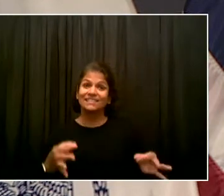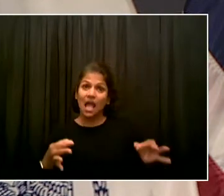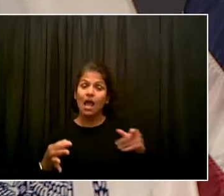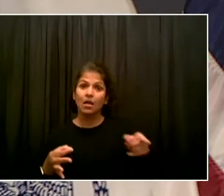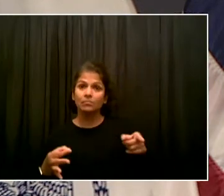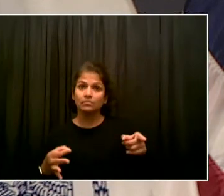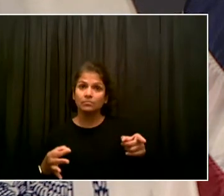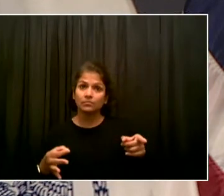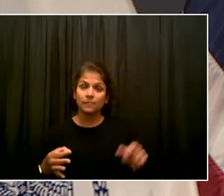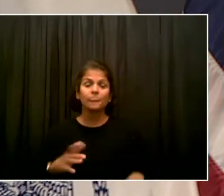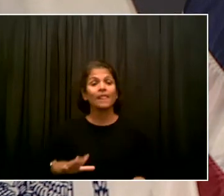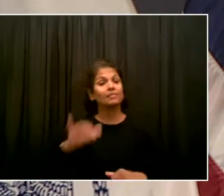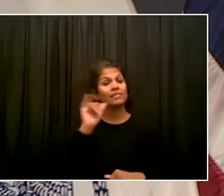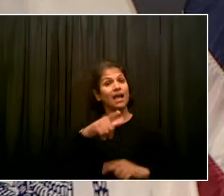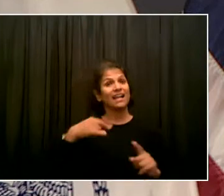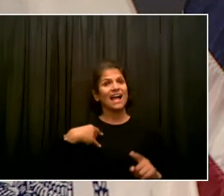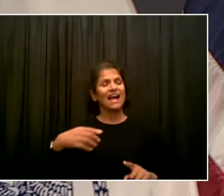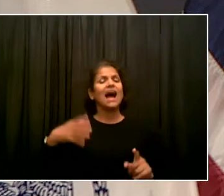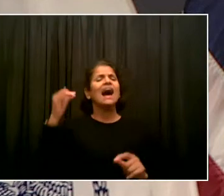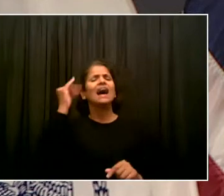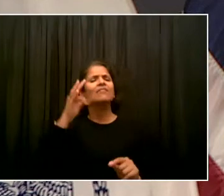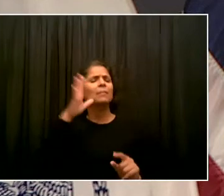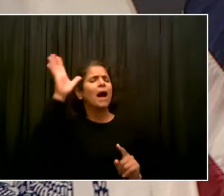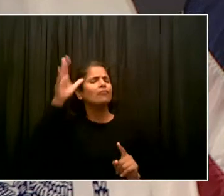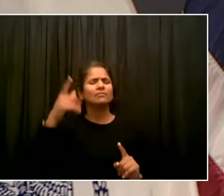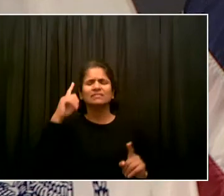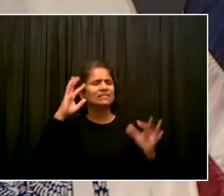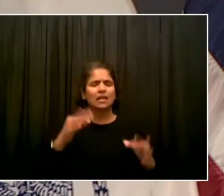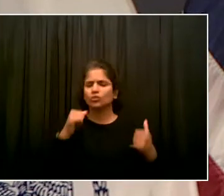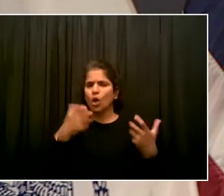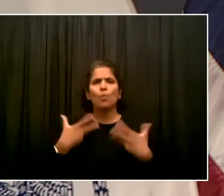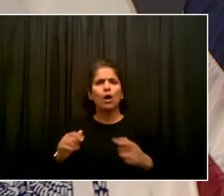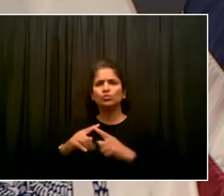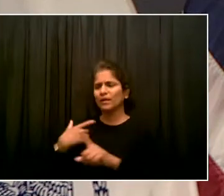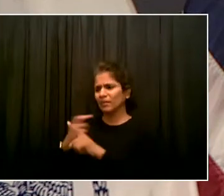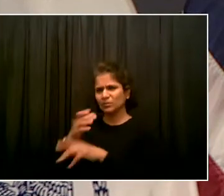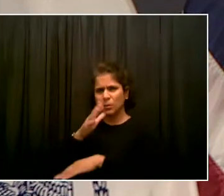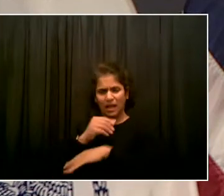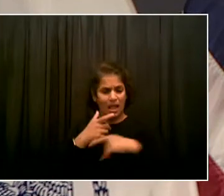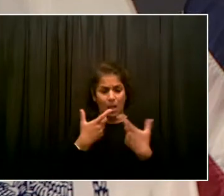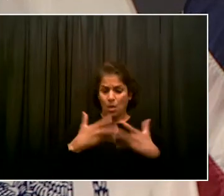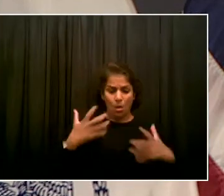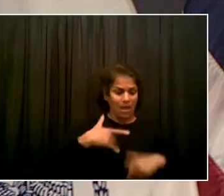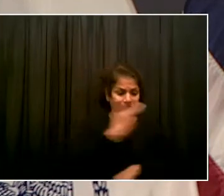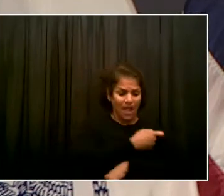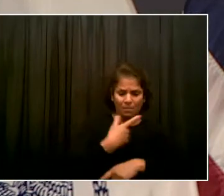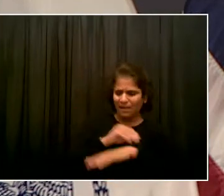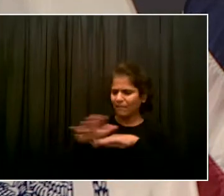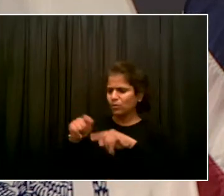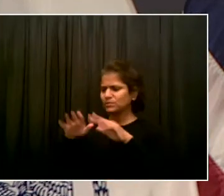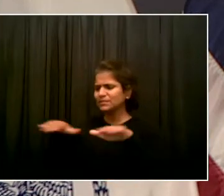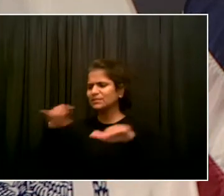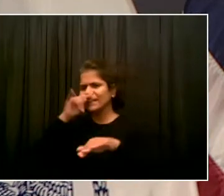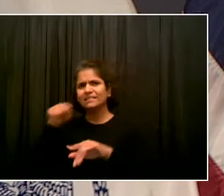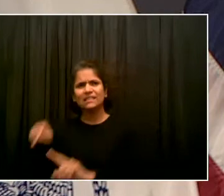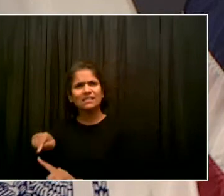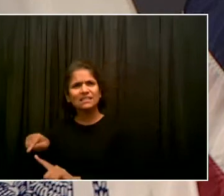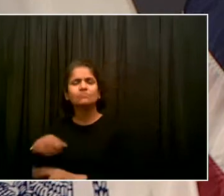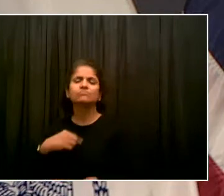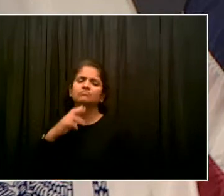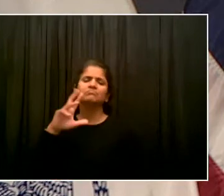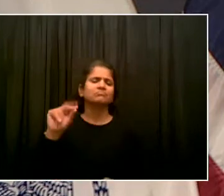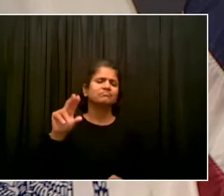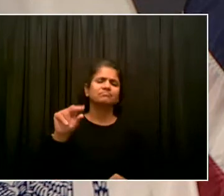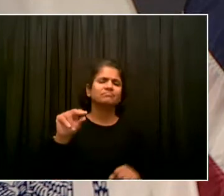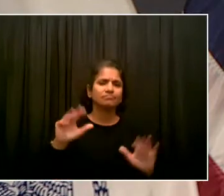because we have that mandate for the adults and so many other health and safety measures. So certainly not something I would consider at this point. Go